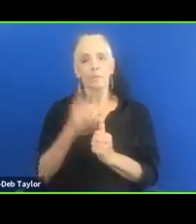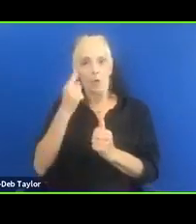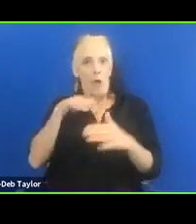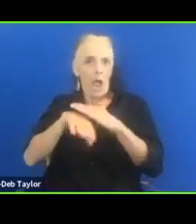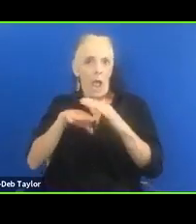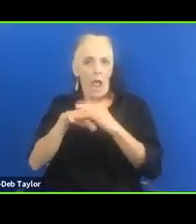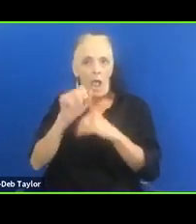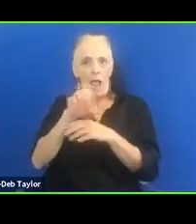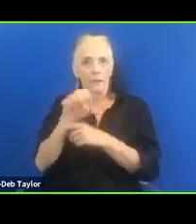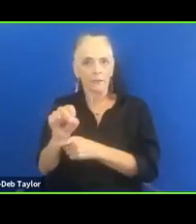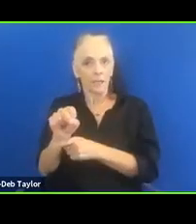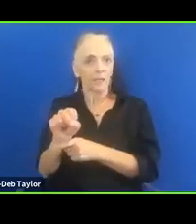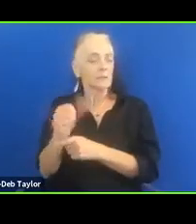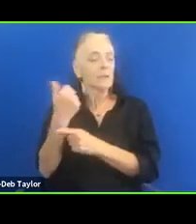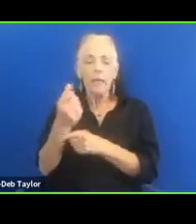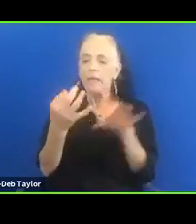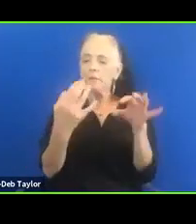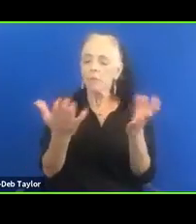in the course in general.